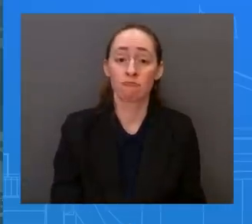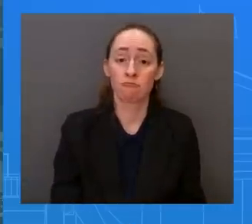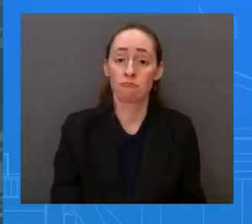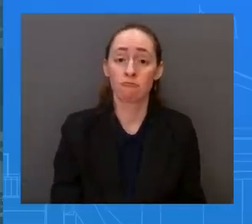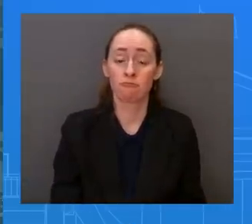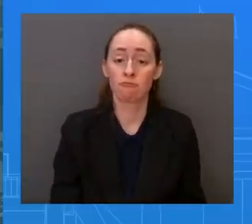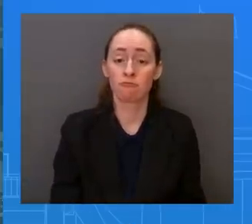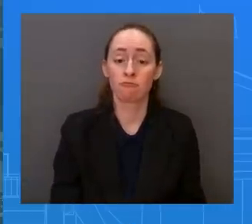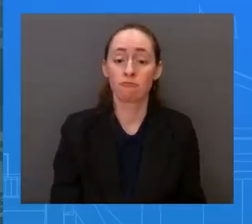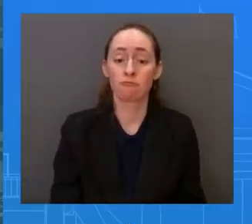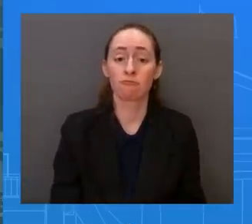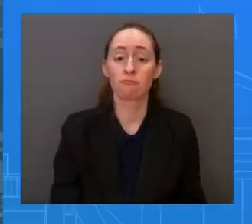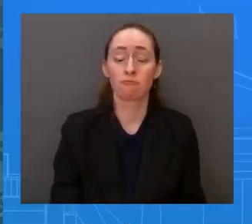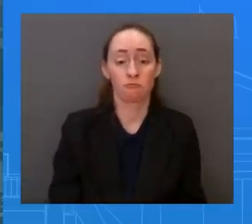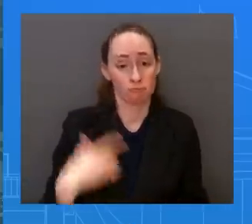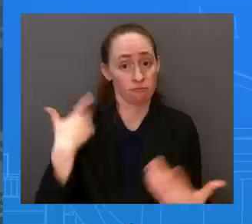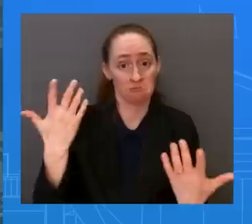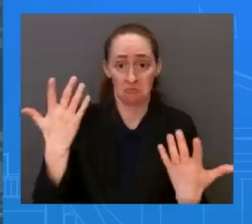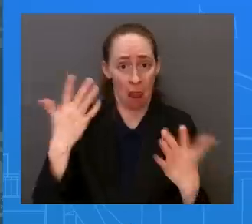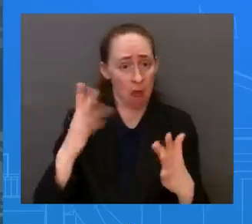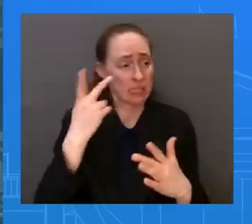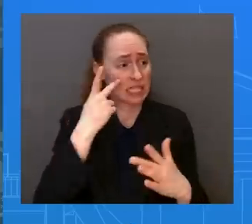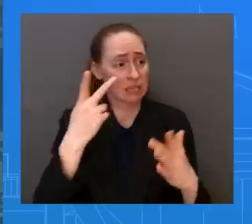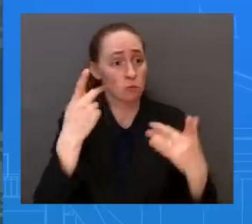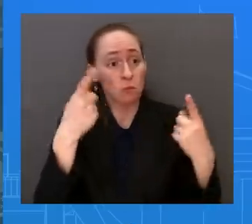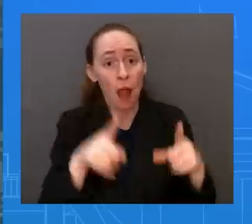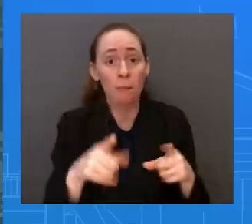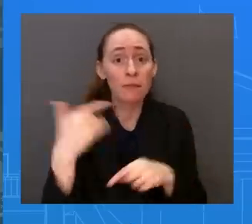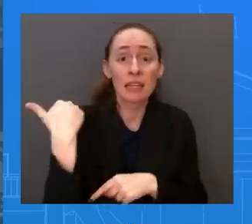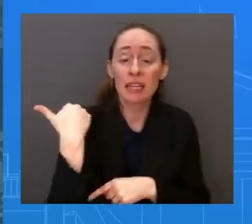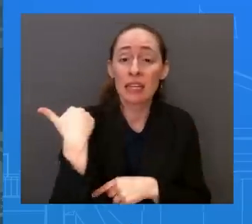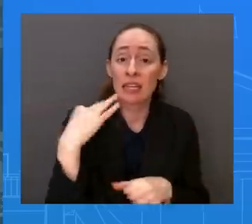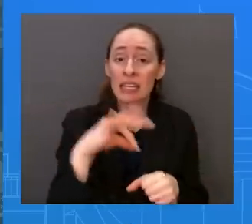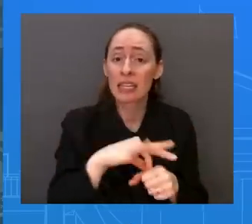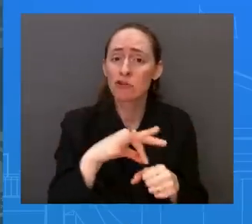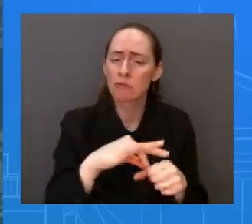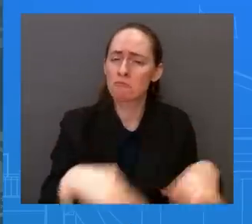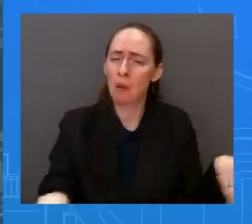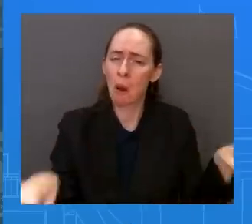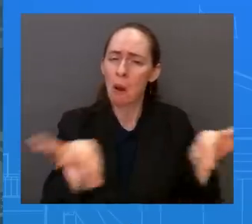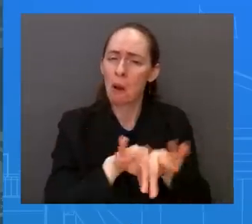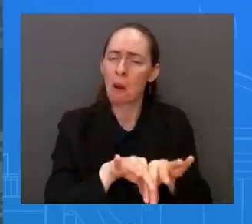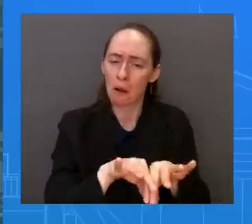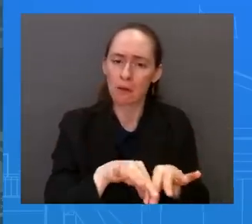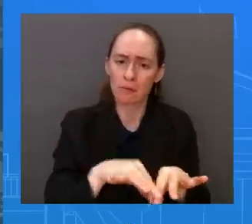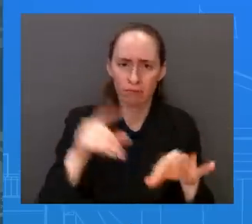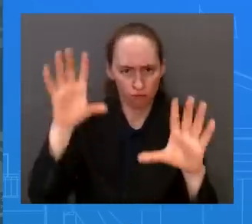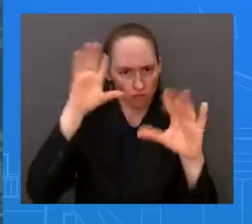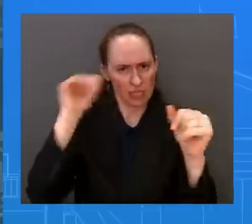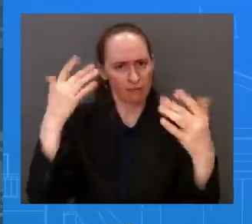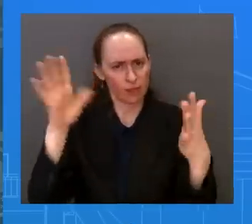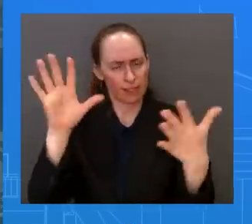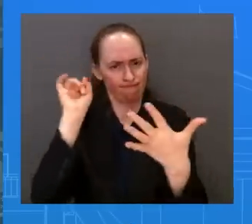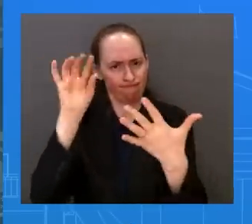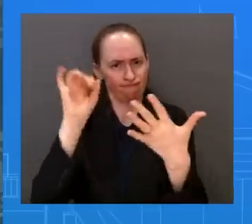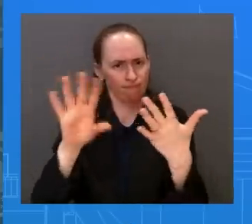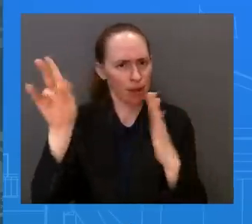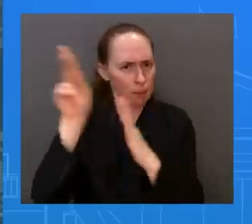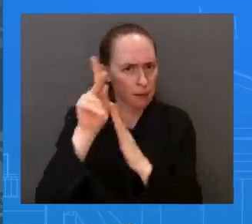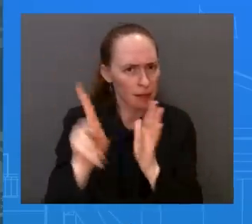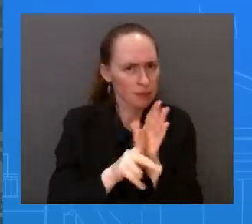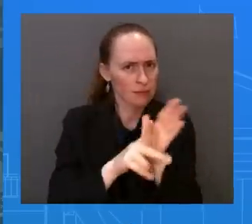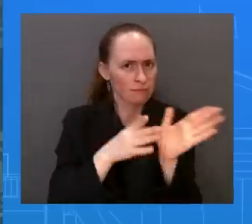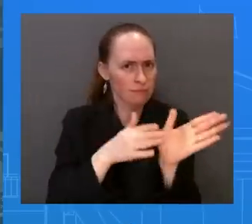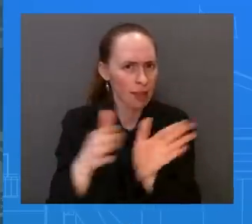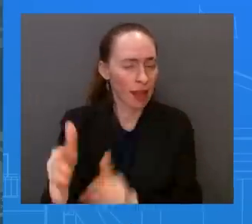important point there where the president laid out the policy, right? He's the one that laid out the policy for senators and congressional